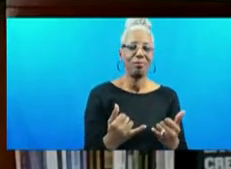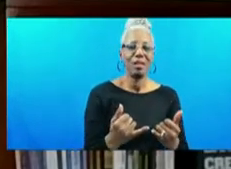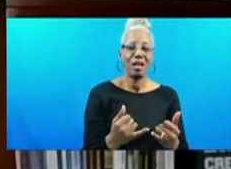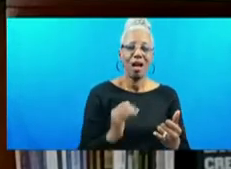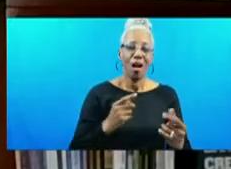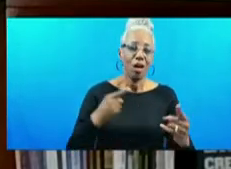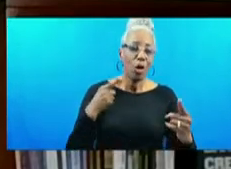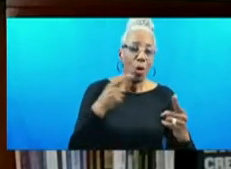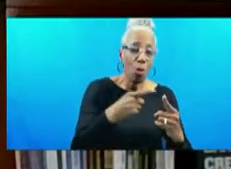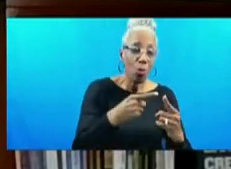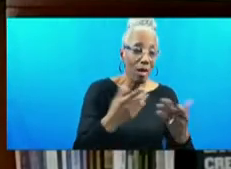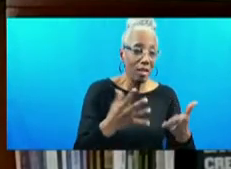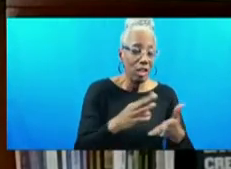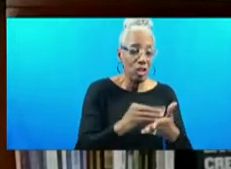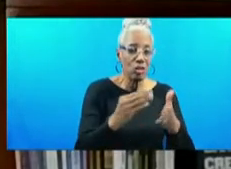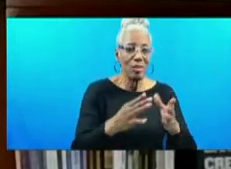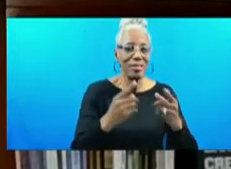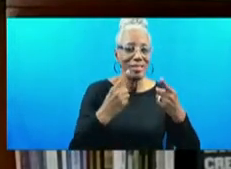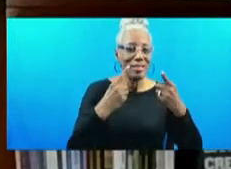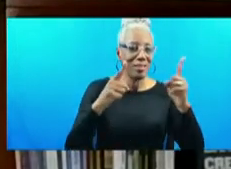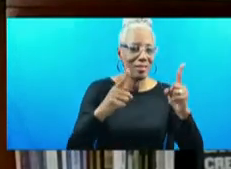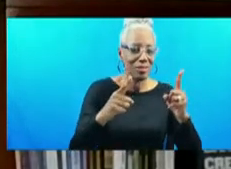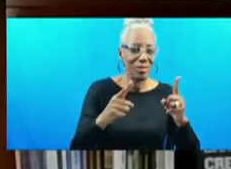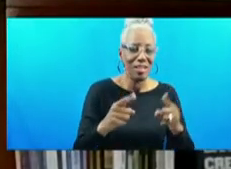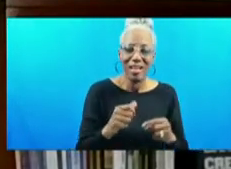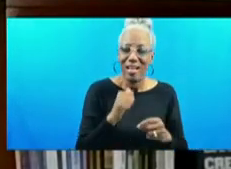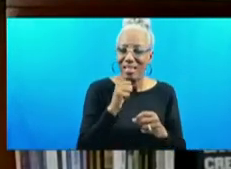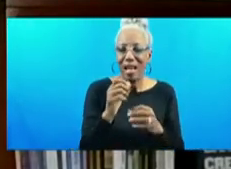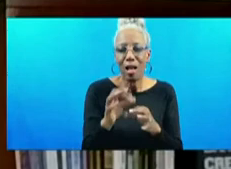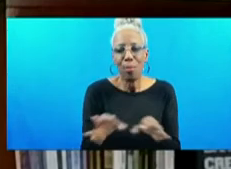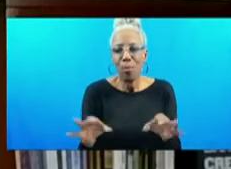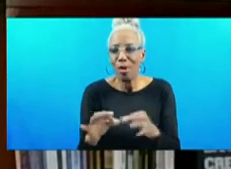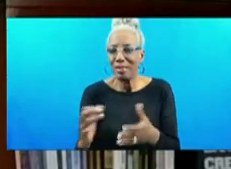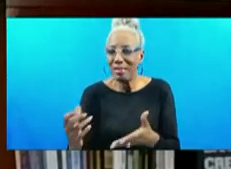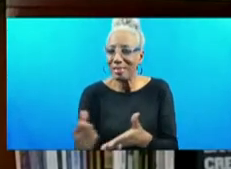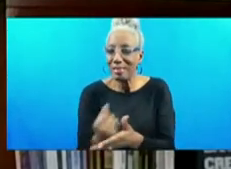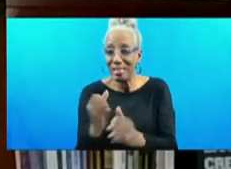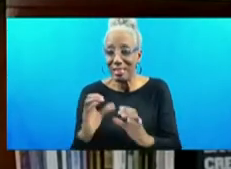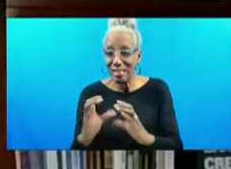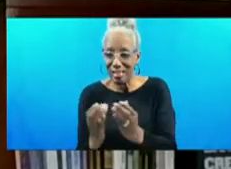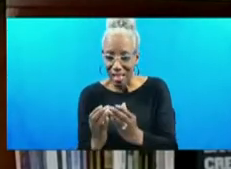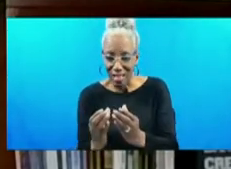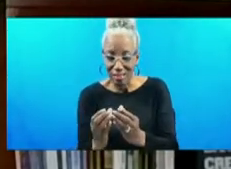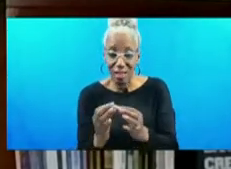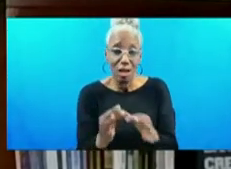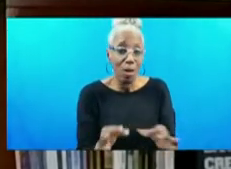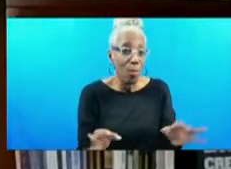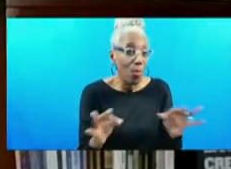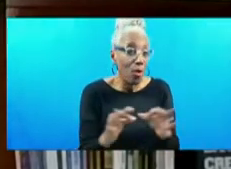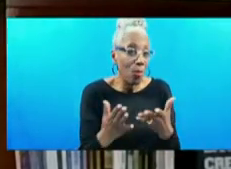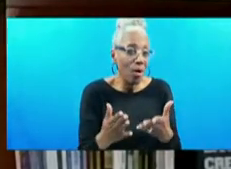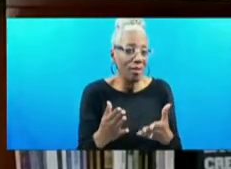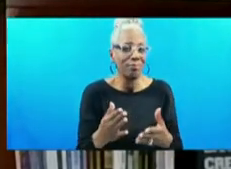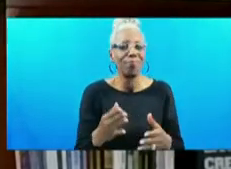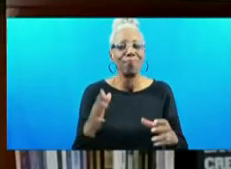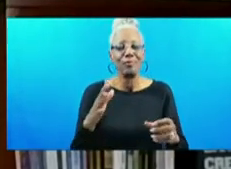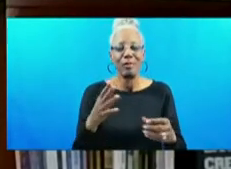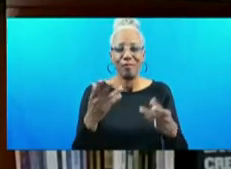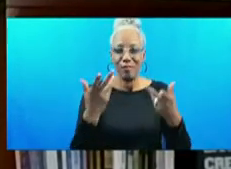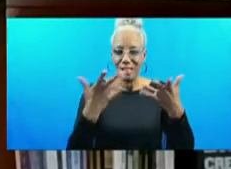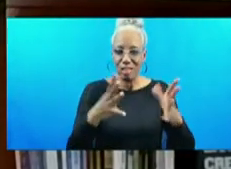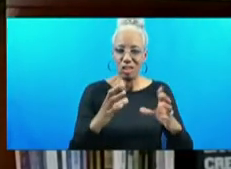just about taking the course, but it is about successfully completing it. And we want to ensure that our Black and Brown students have a